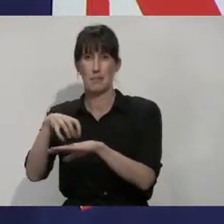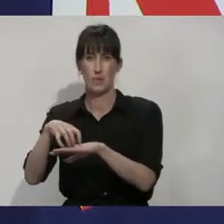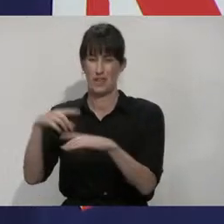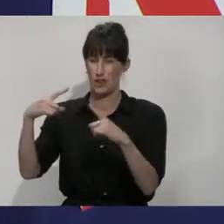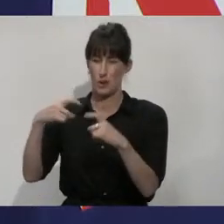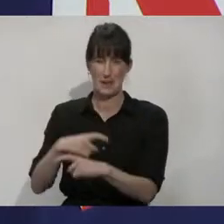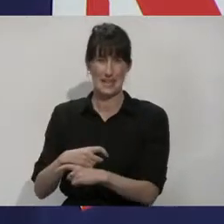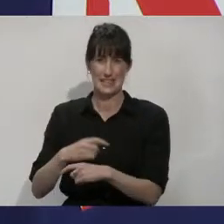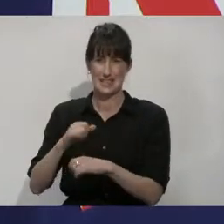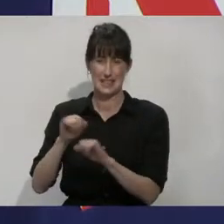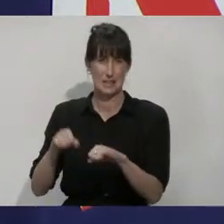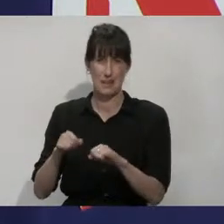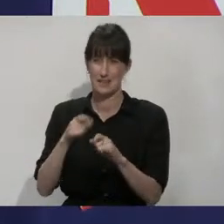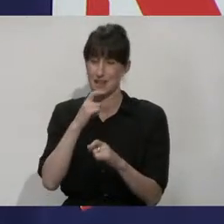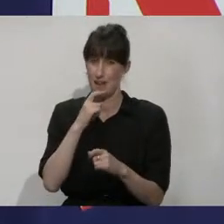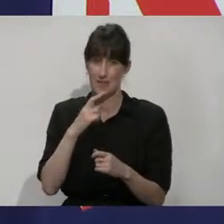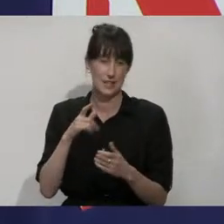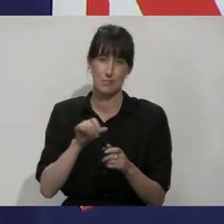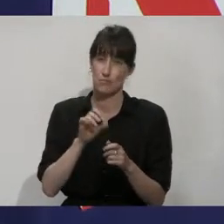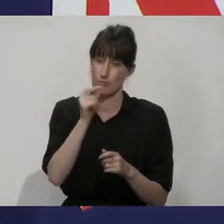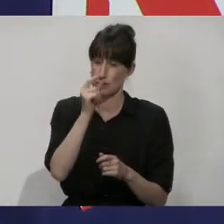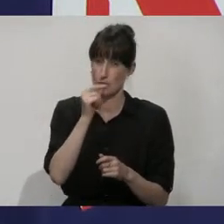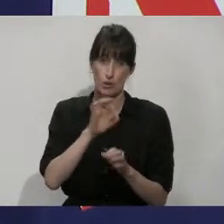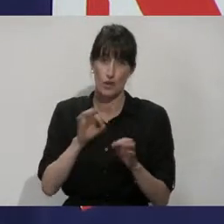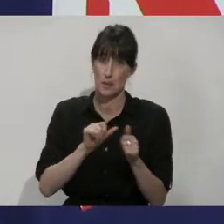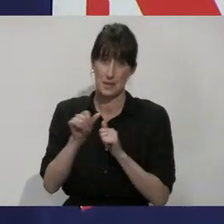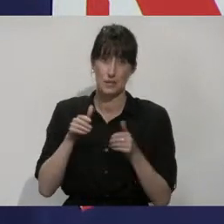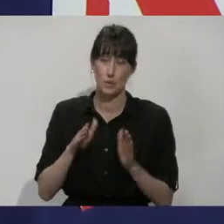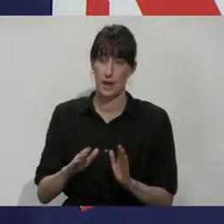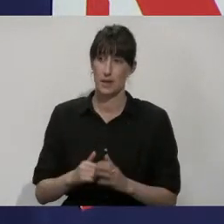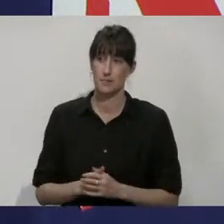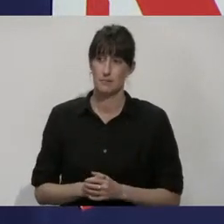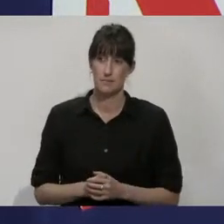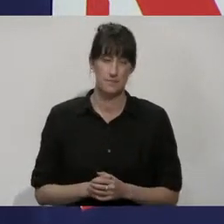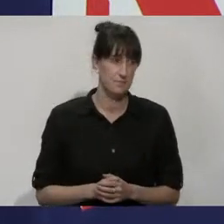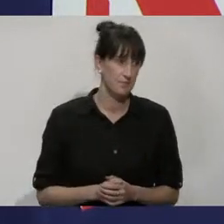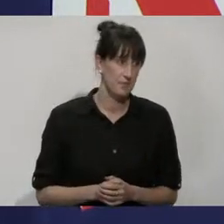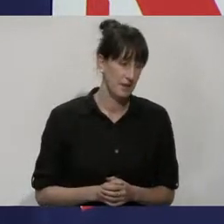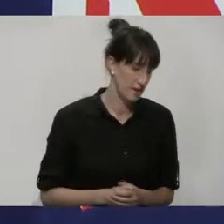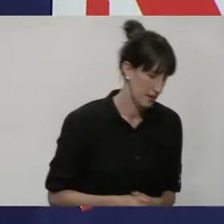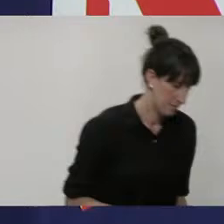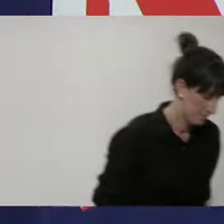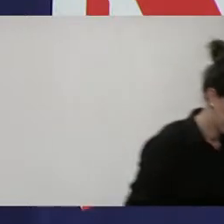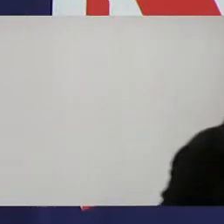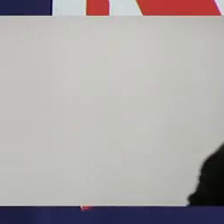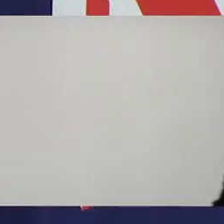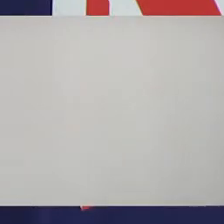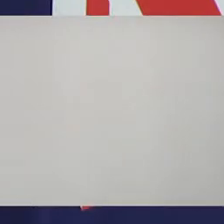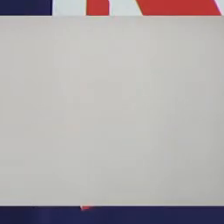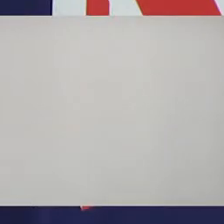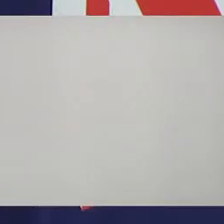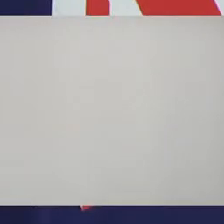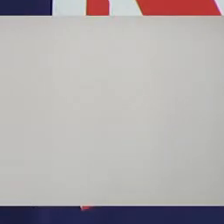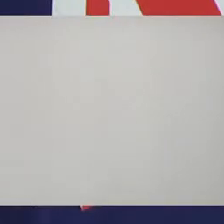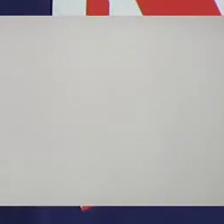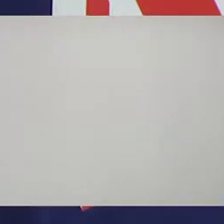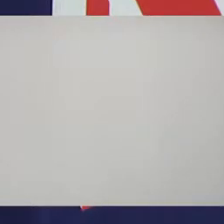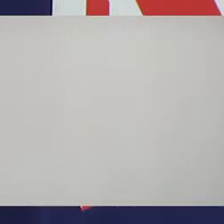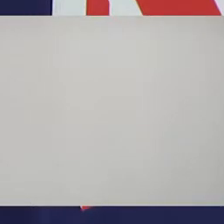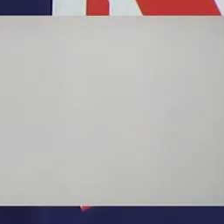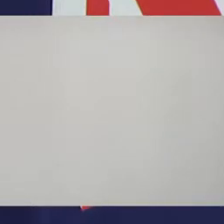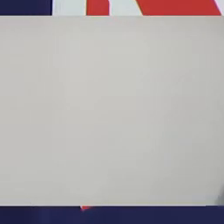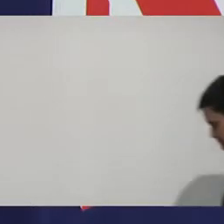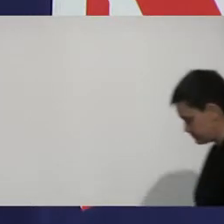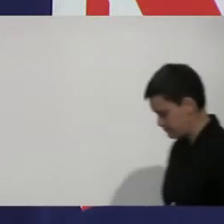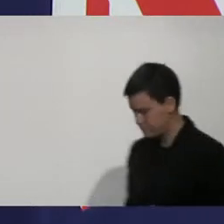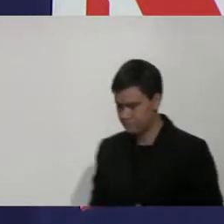security systems that you've introduced to MIQs today, is that an admission that they weren't tough enough in the first place? No, look, we're just always looking